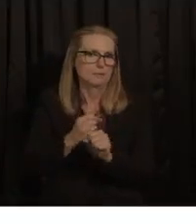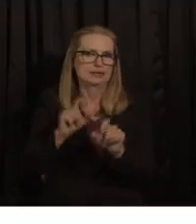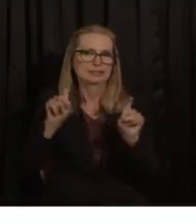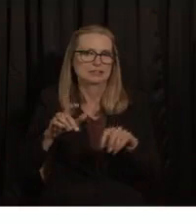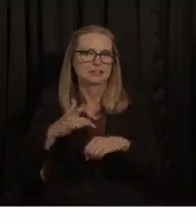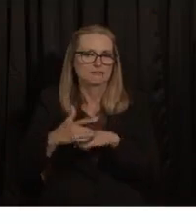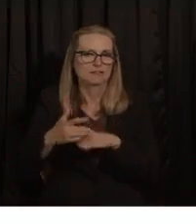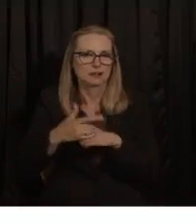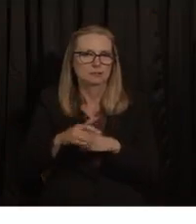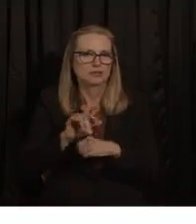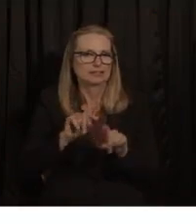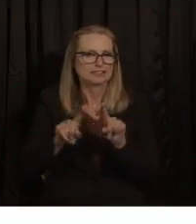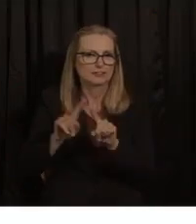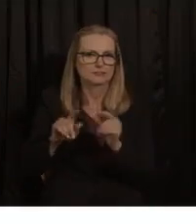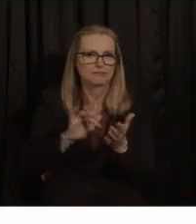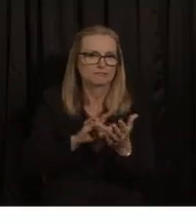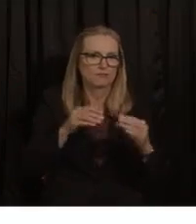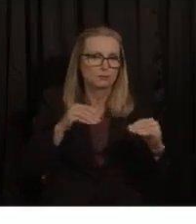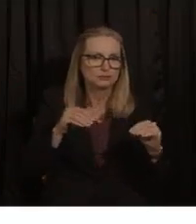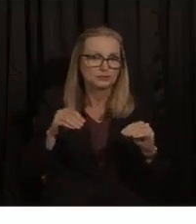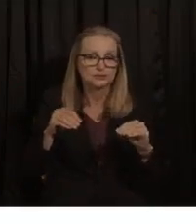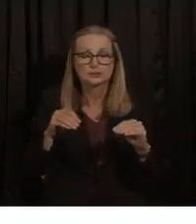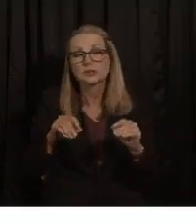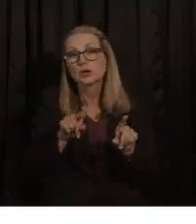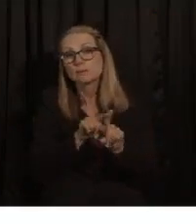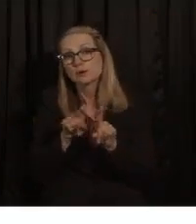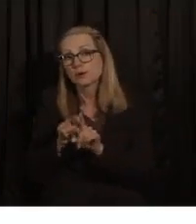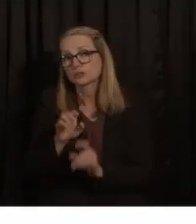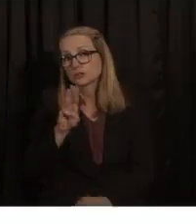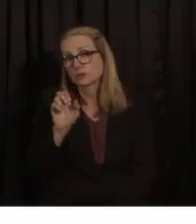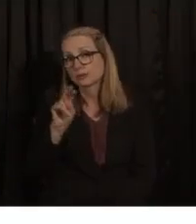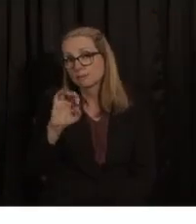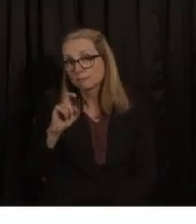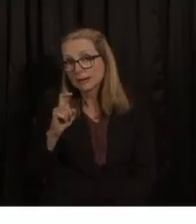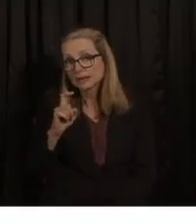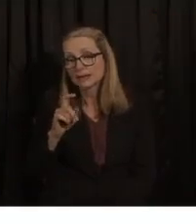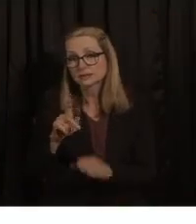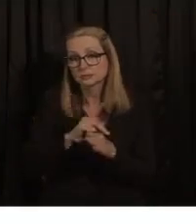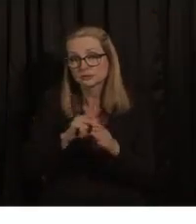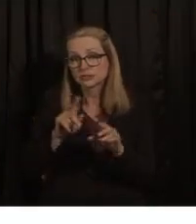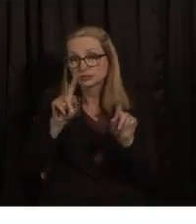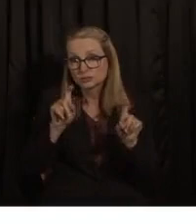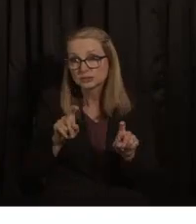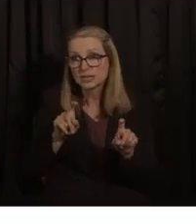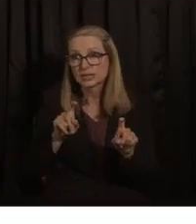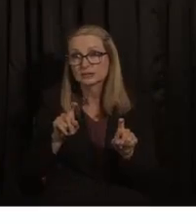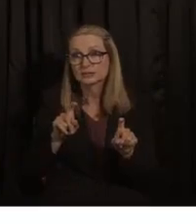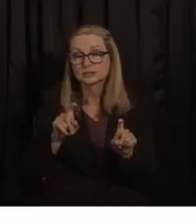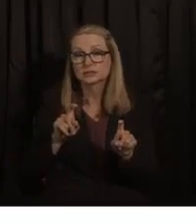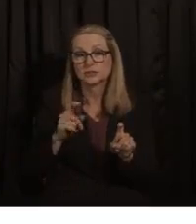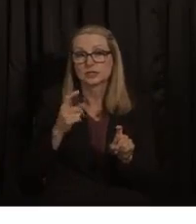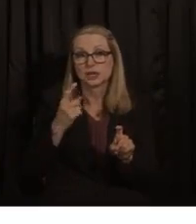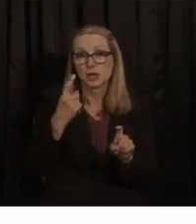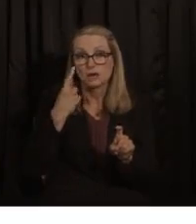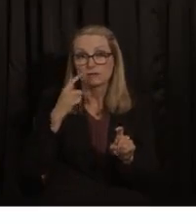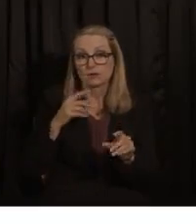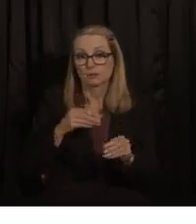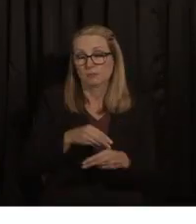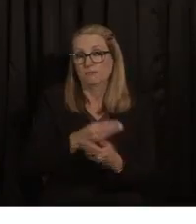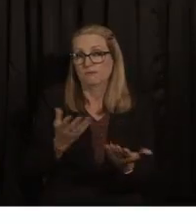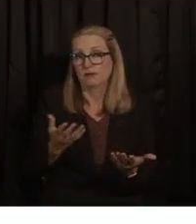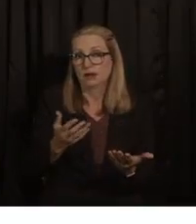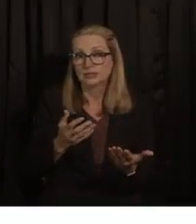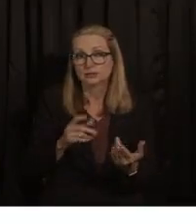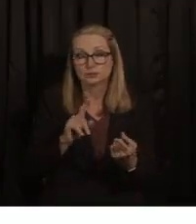select pharmacies. You can access information on the Binex professional testing to provide supplies directly